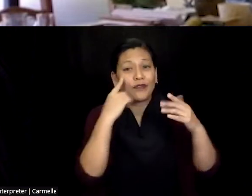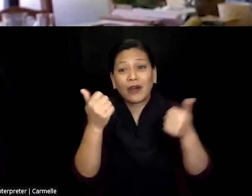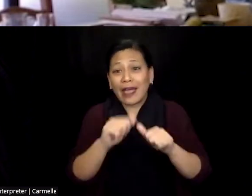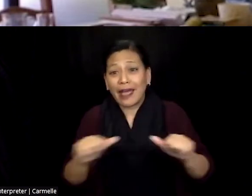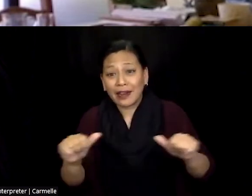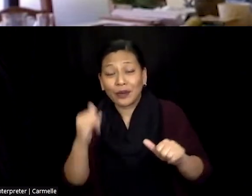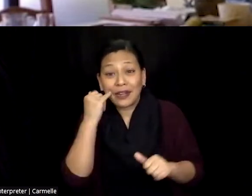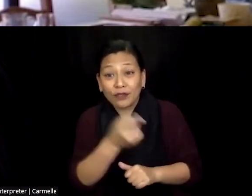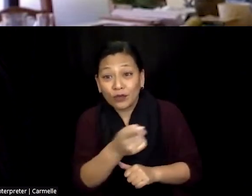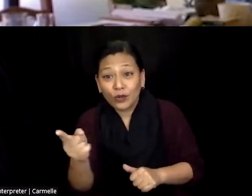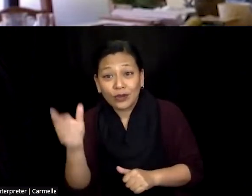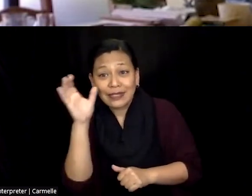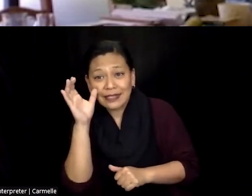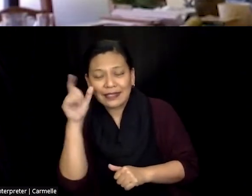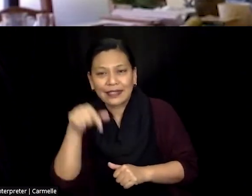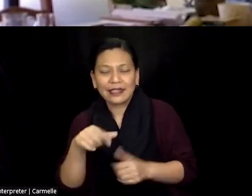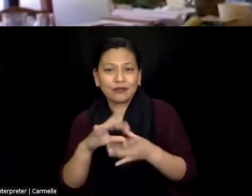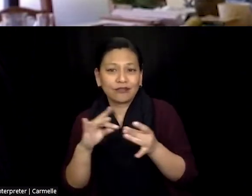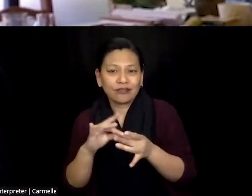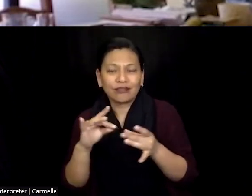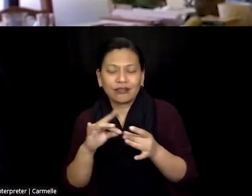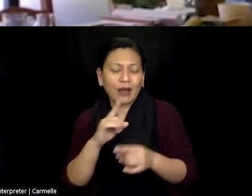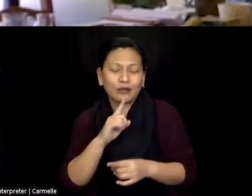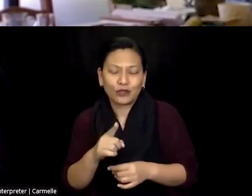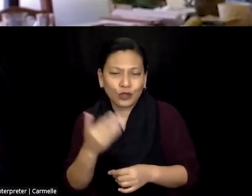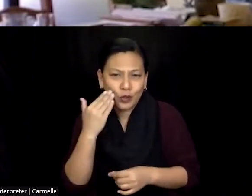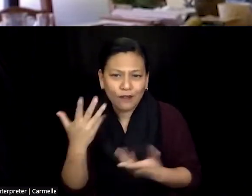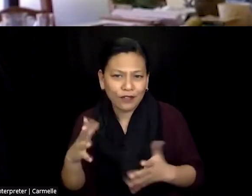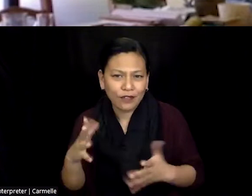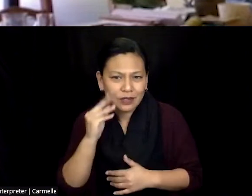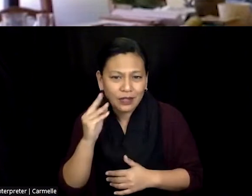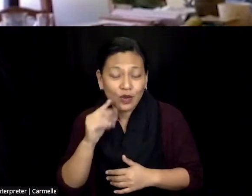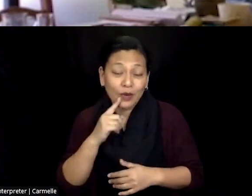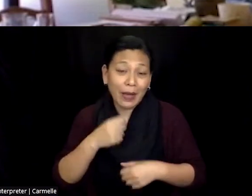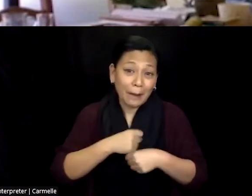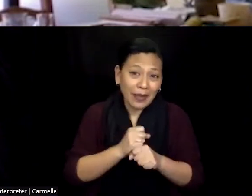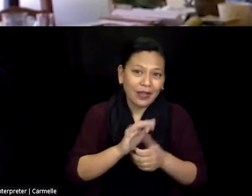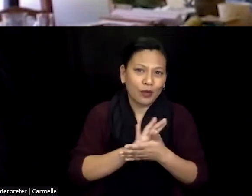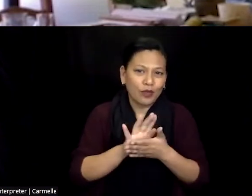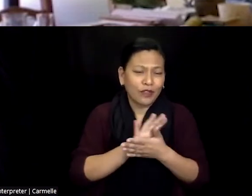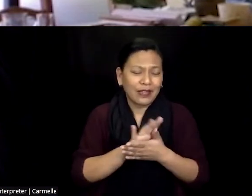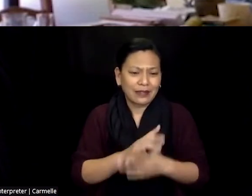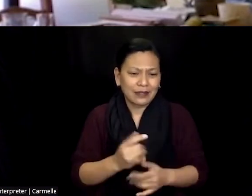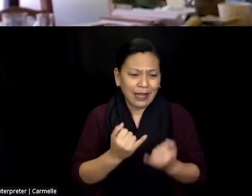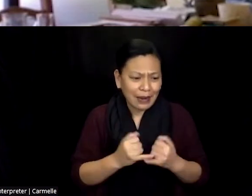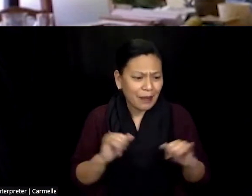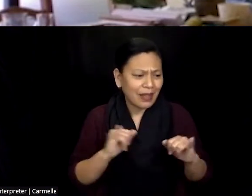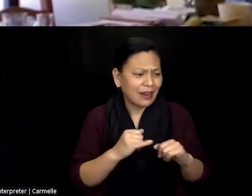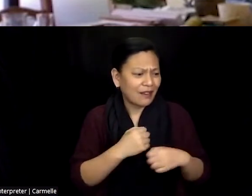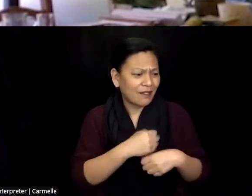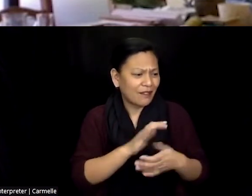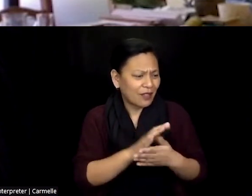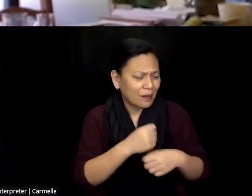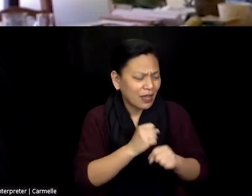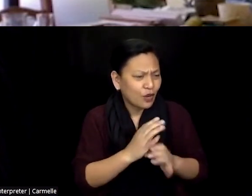anybody. Anybody who's listening to this, I'm sure, is certain of this because it's so miserable making movies independently. You feel like nobody's going to